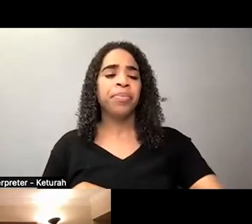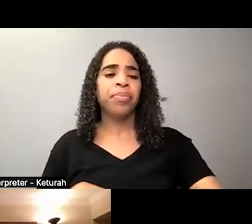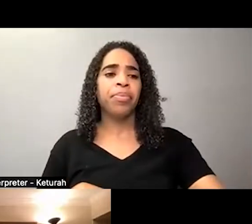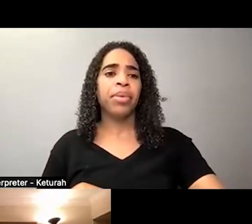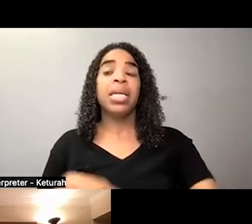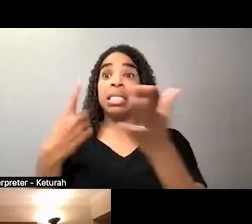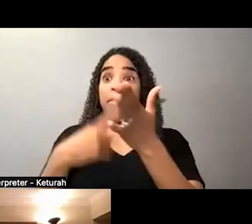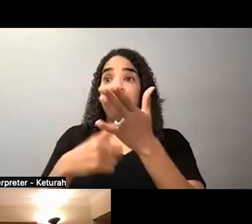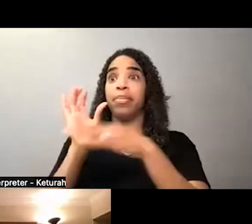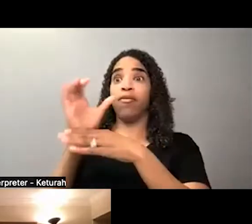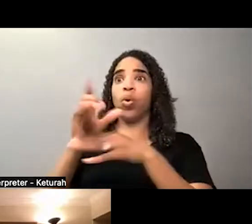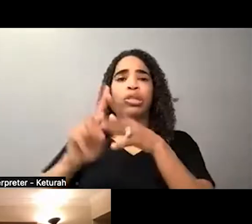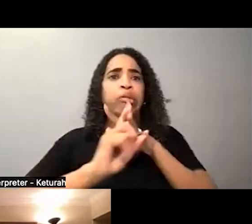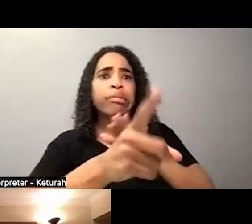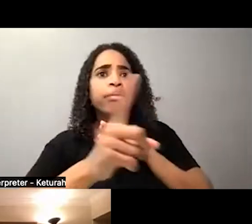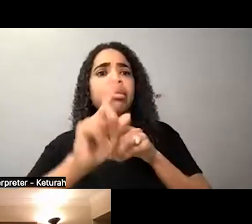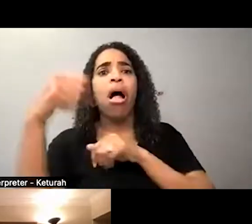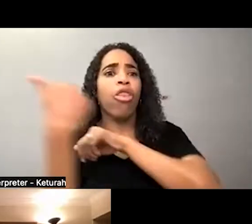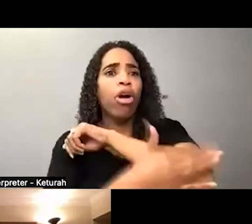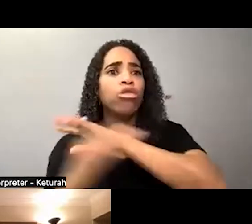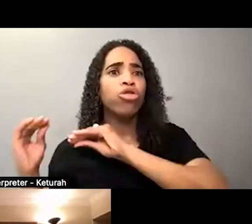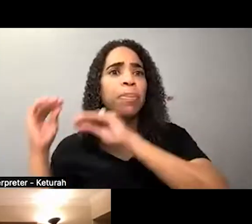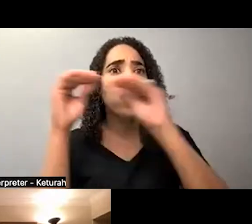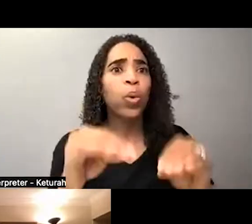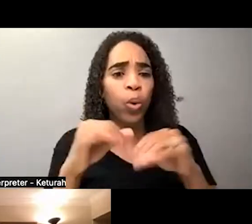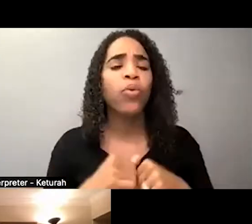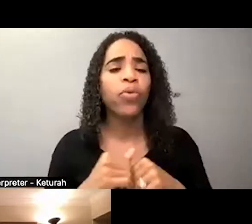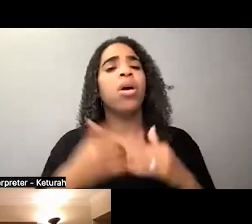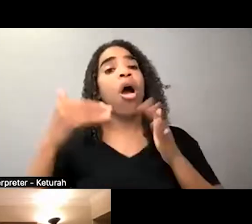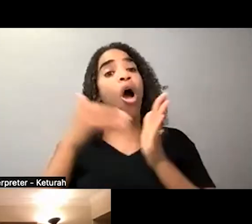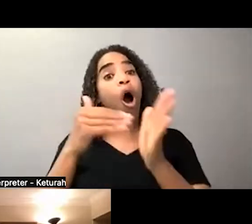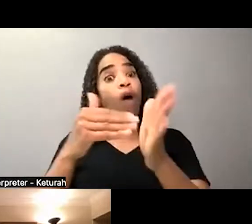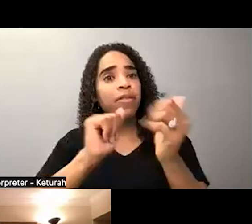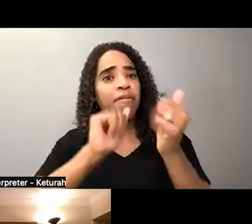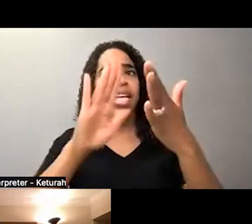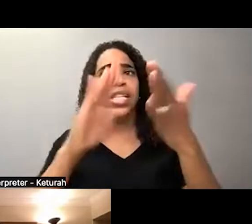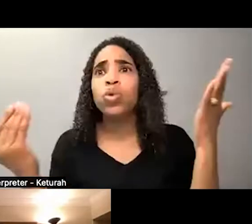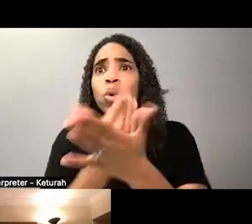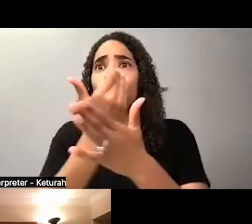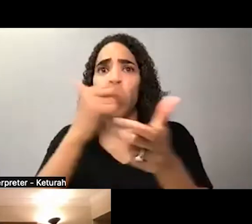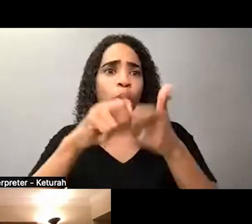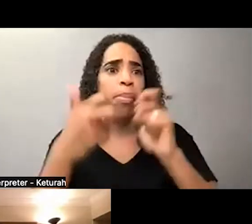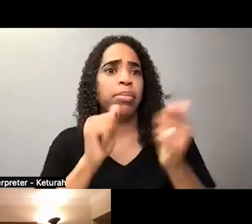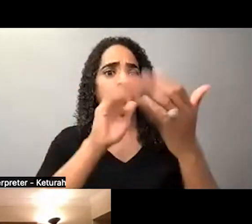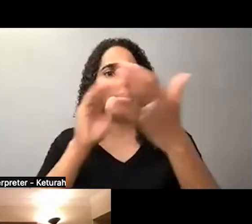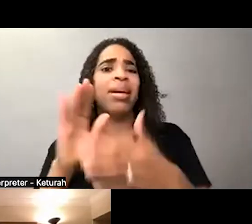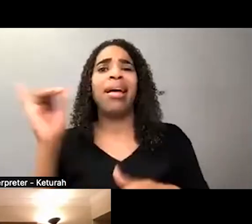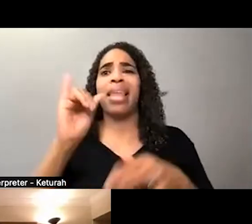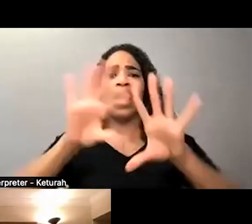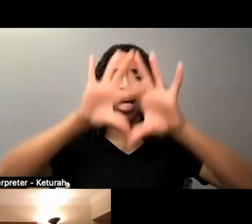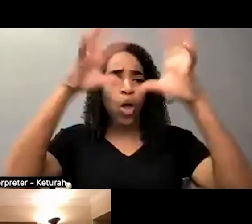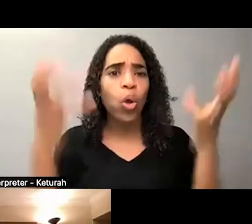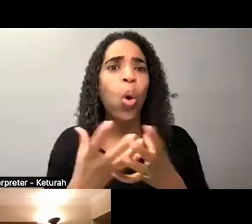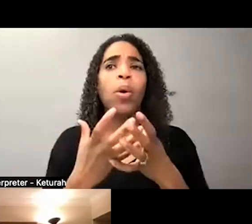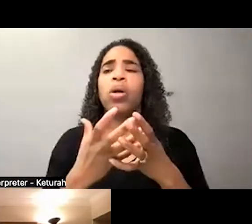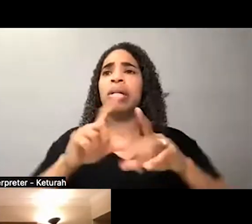to leave their countries of origin and relocate elsewhere, they often face a new set of challenges, including a global north with